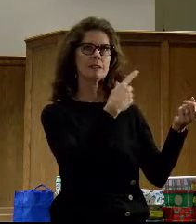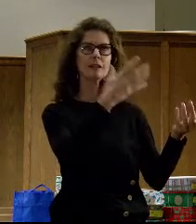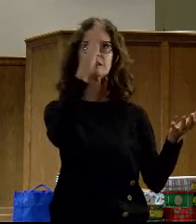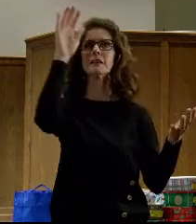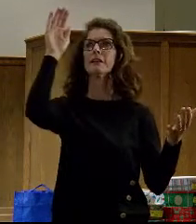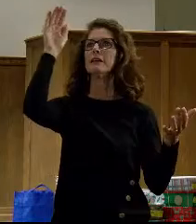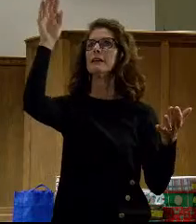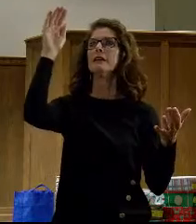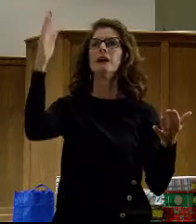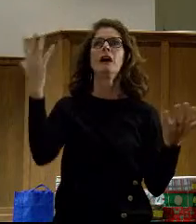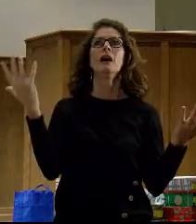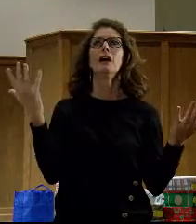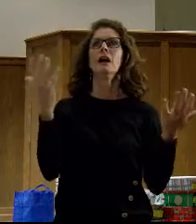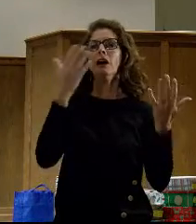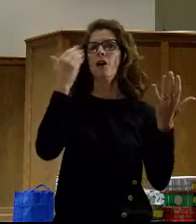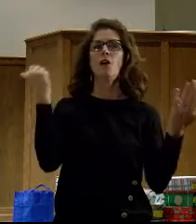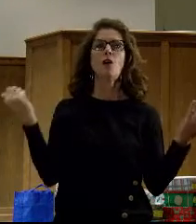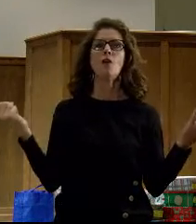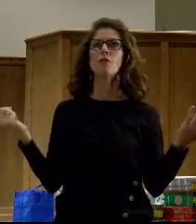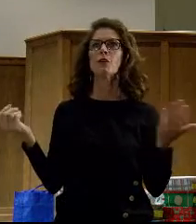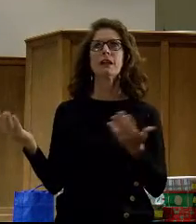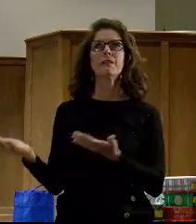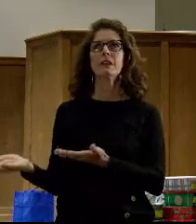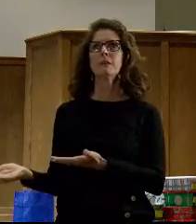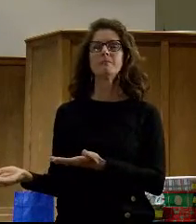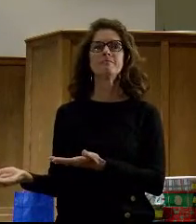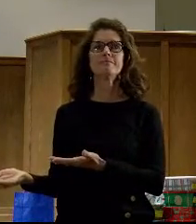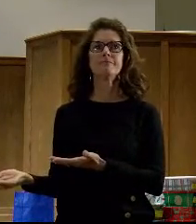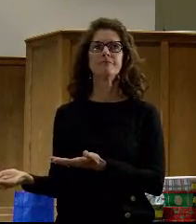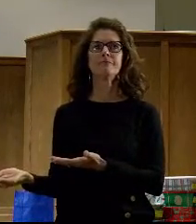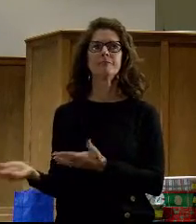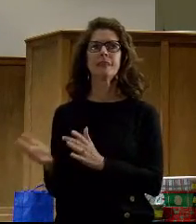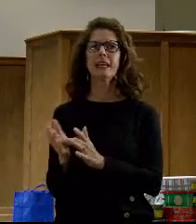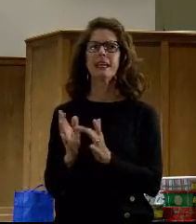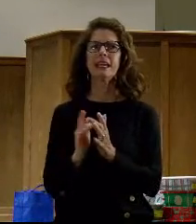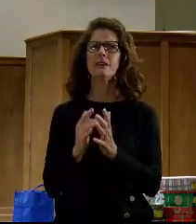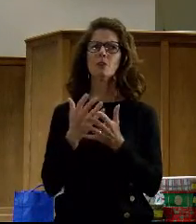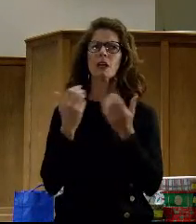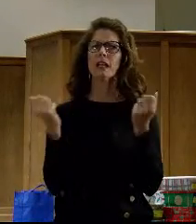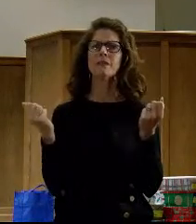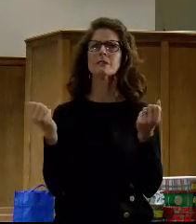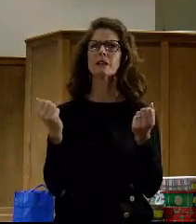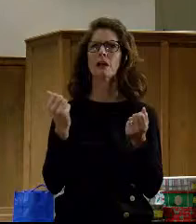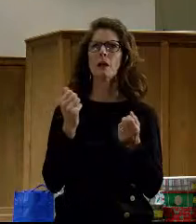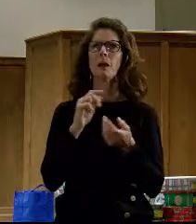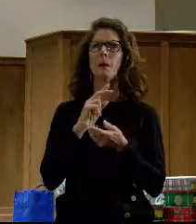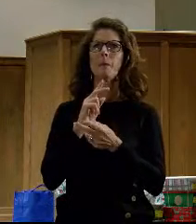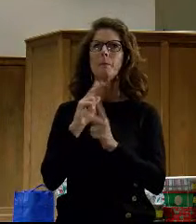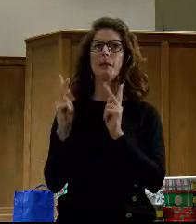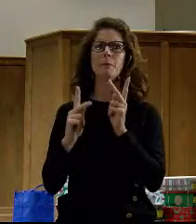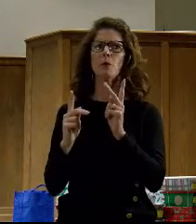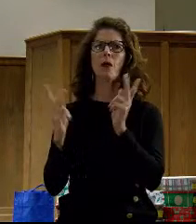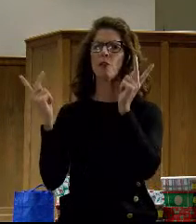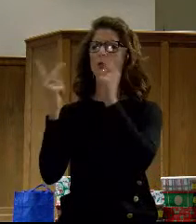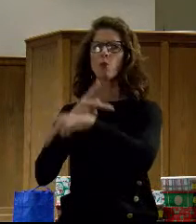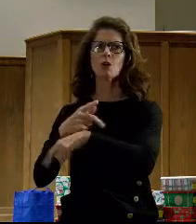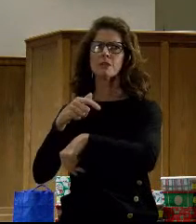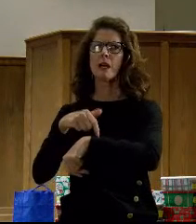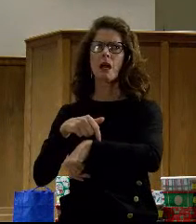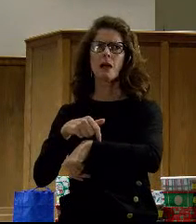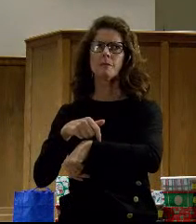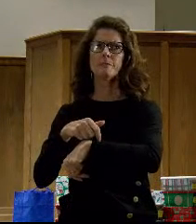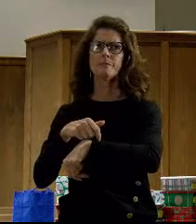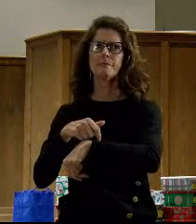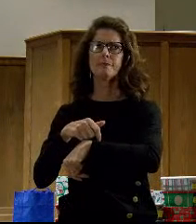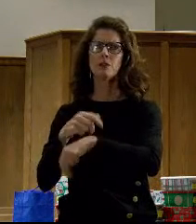Jesus forgives people at their worst, and he gives them the benefit of the doubt. And I think